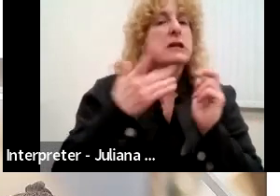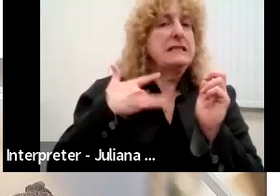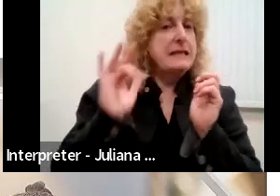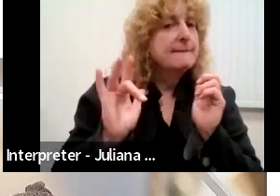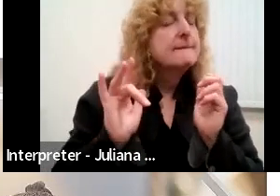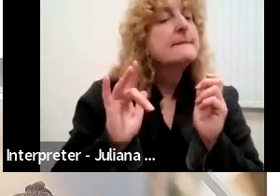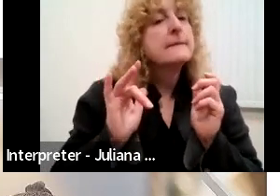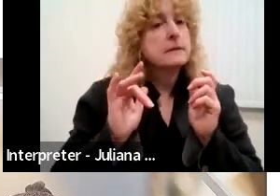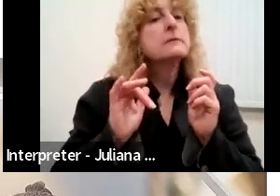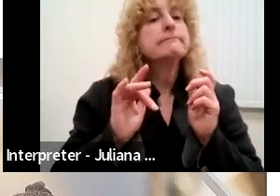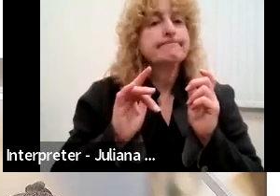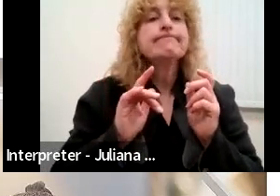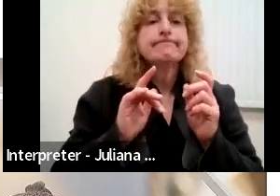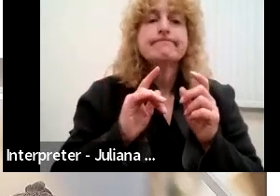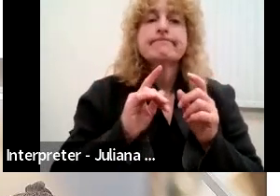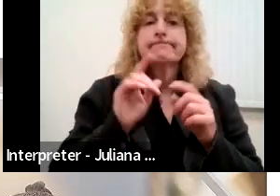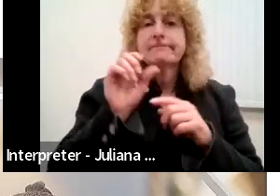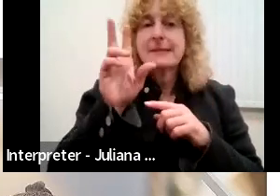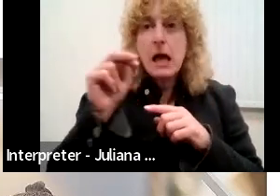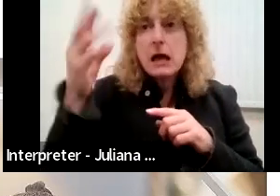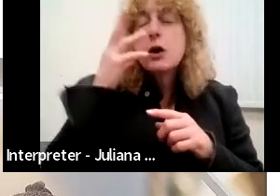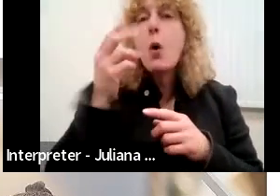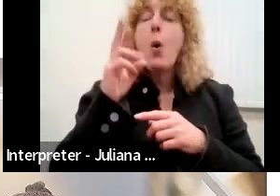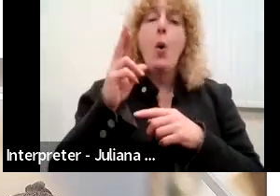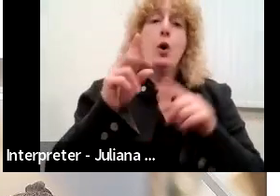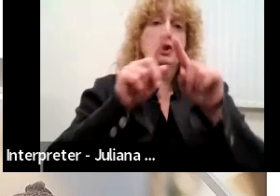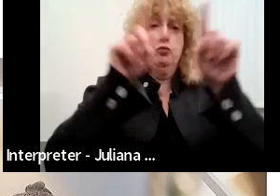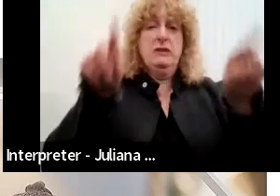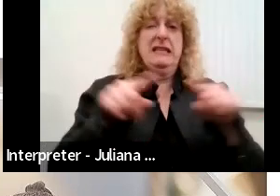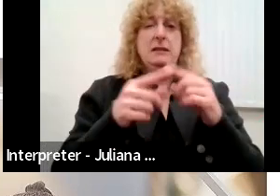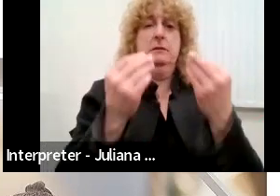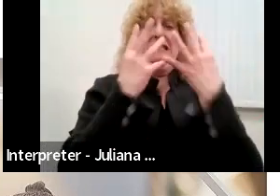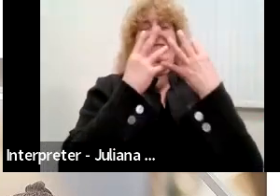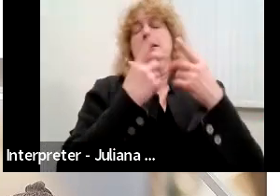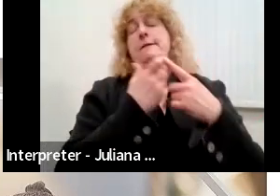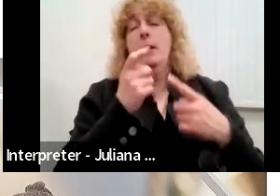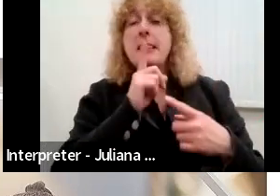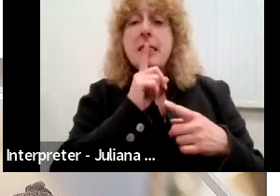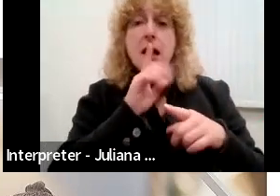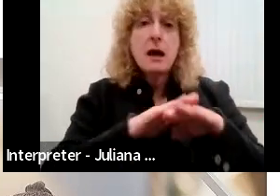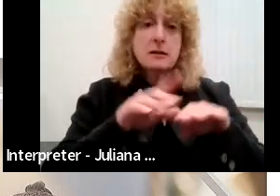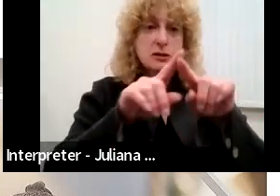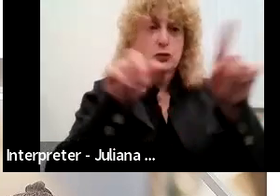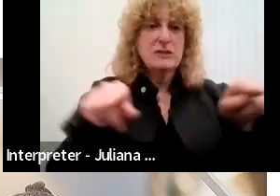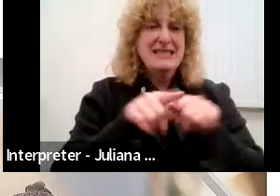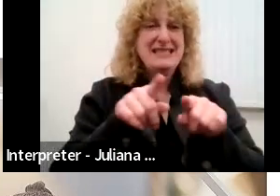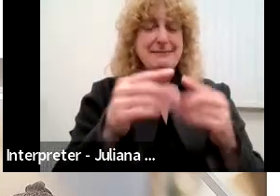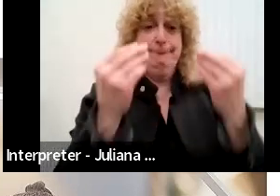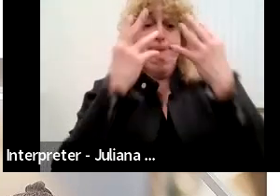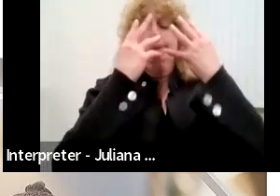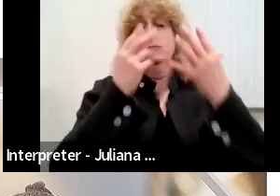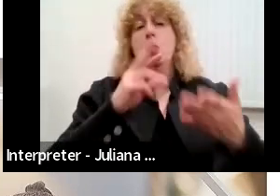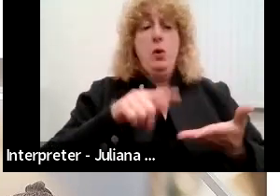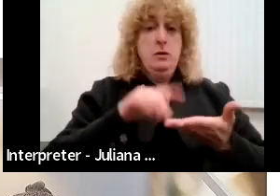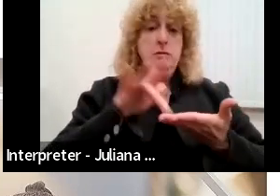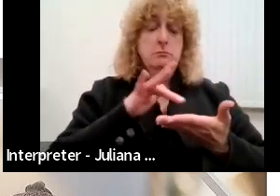different sunlight or the screens, the lighting in the screen being too bright.